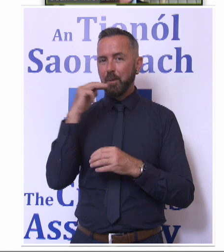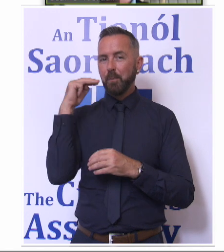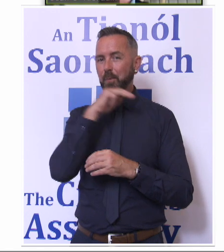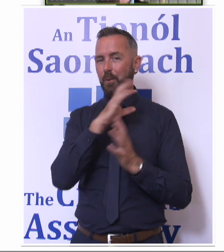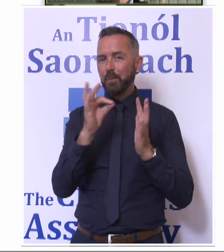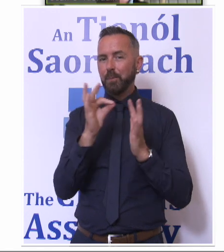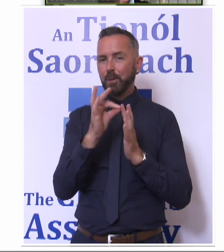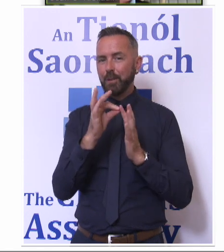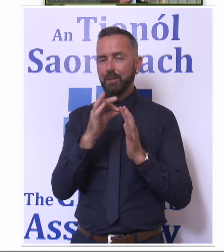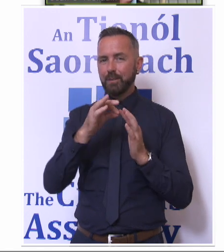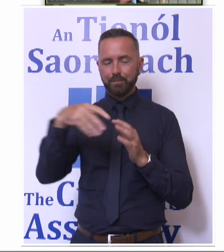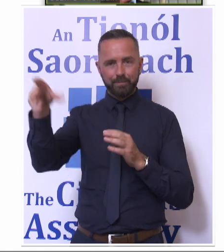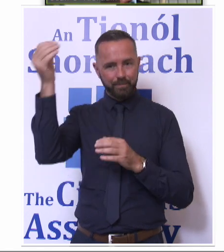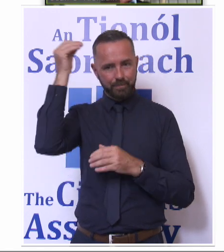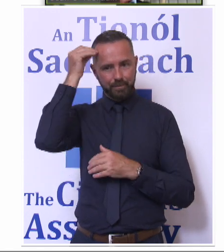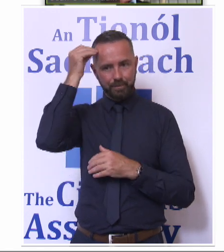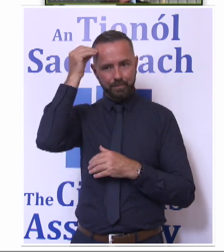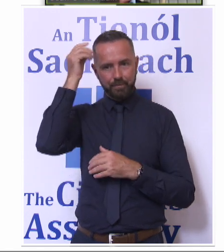to just keep in mind as well,